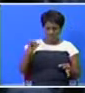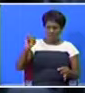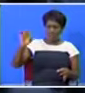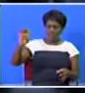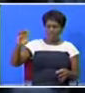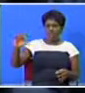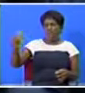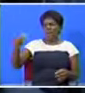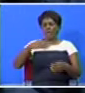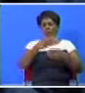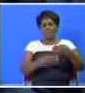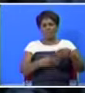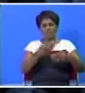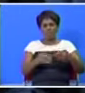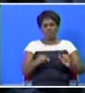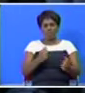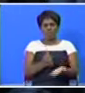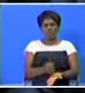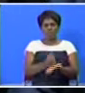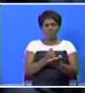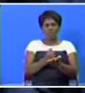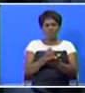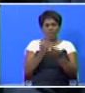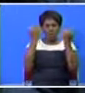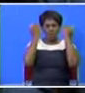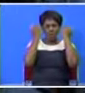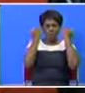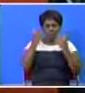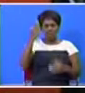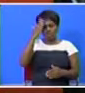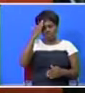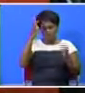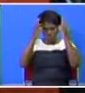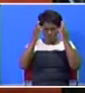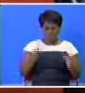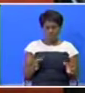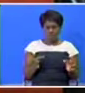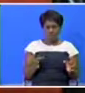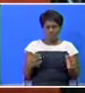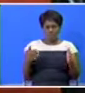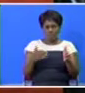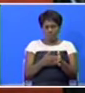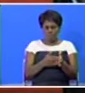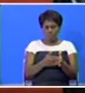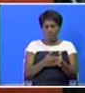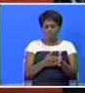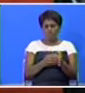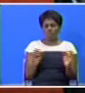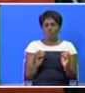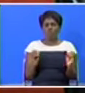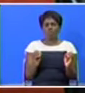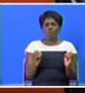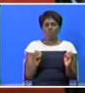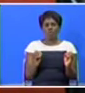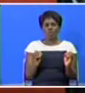There were other materials which would have assisted the court in arriving at a just decision. Nothing would have barred it from lodging the same. It's